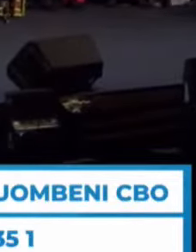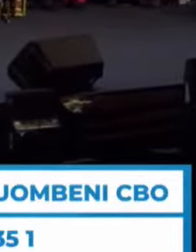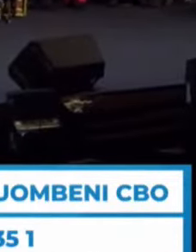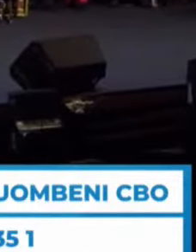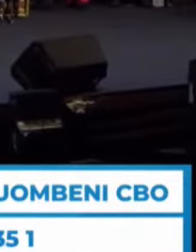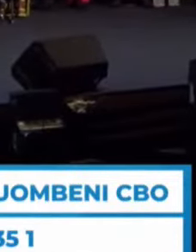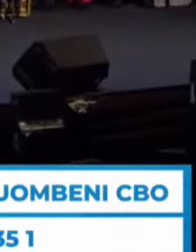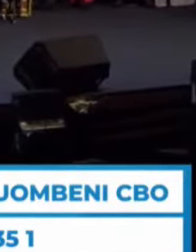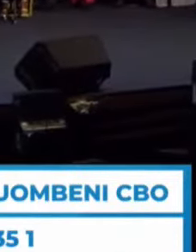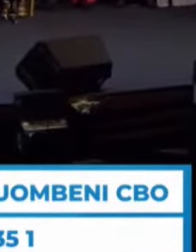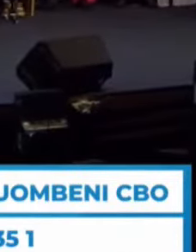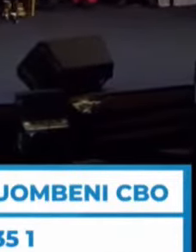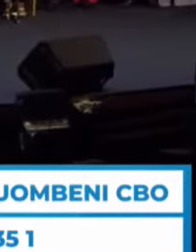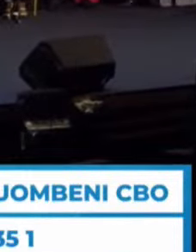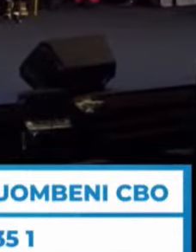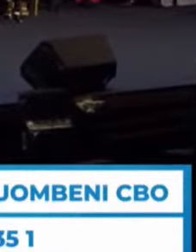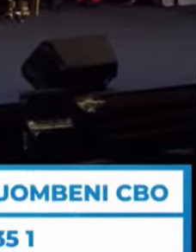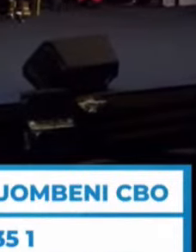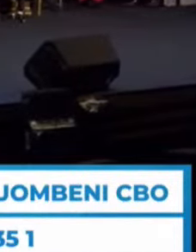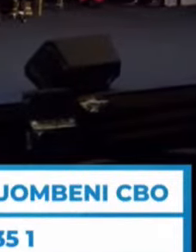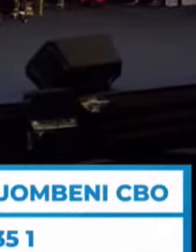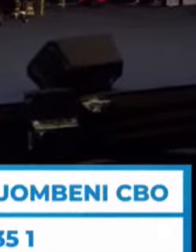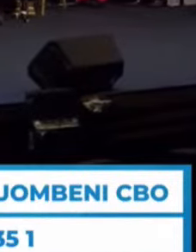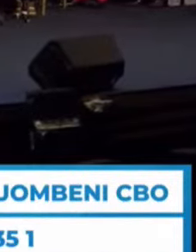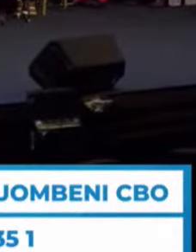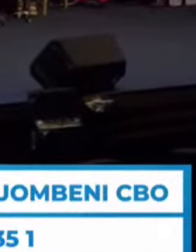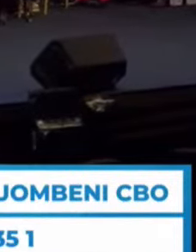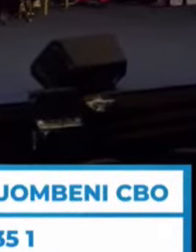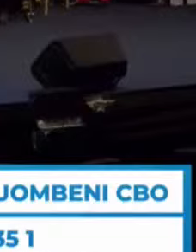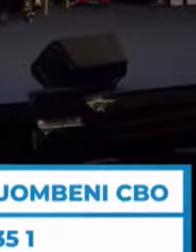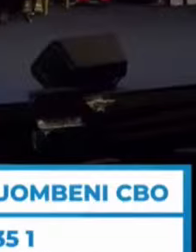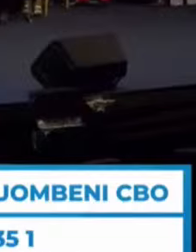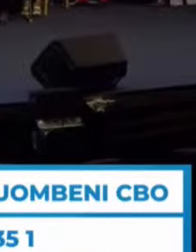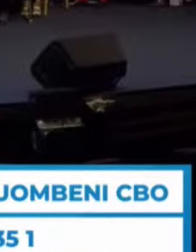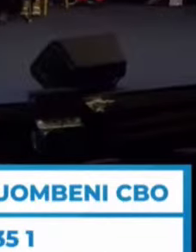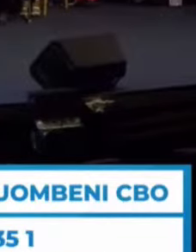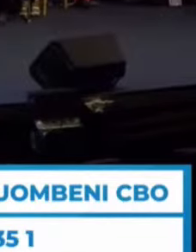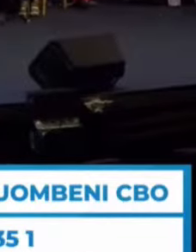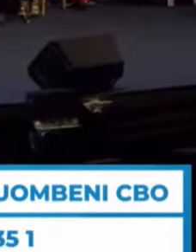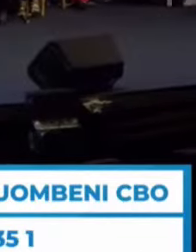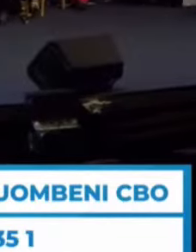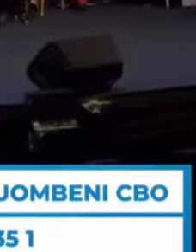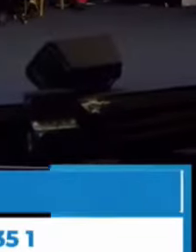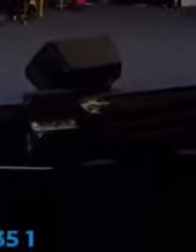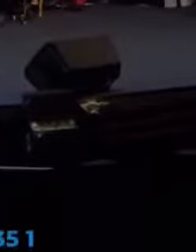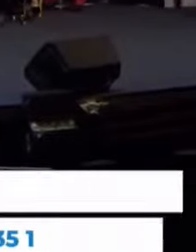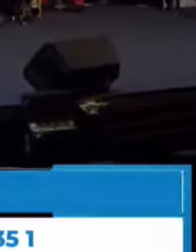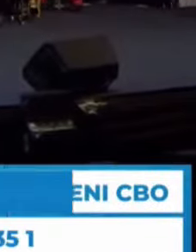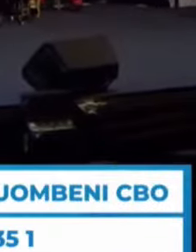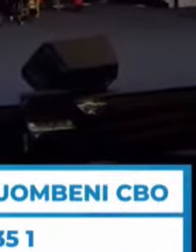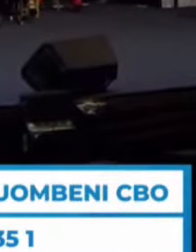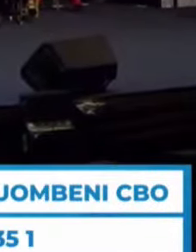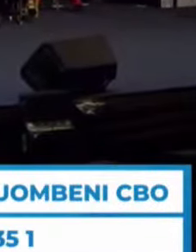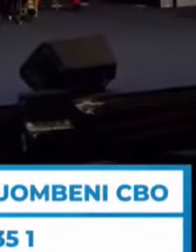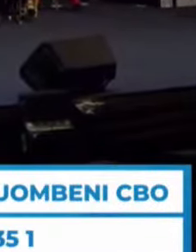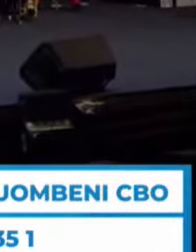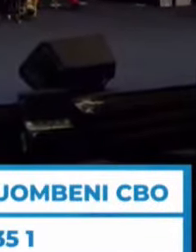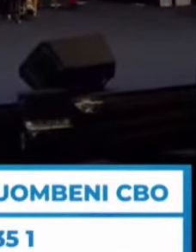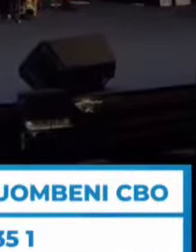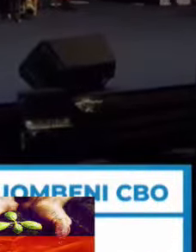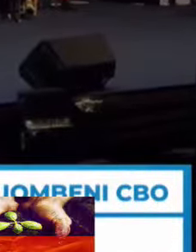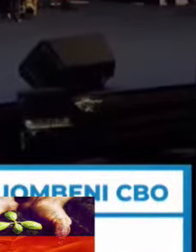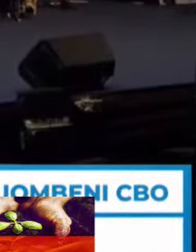before I've been to Nairobi before I I I don't remember feeling the anointing I